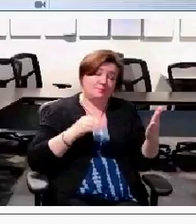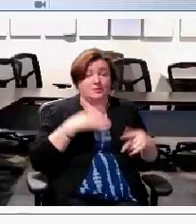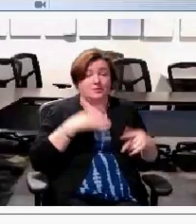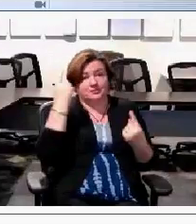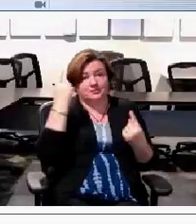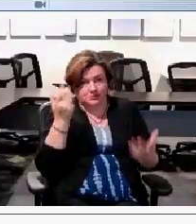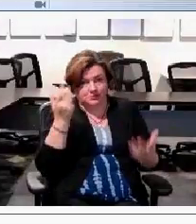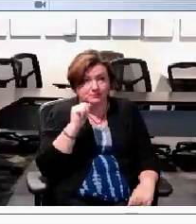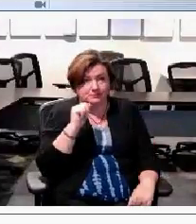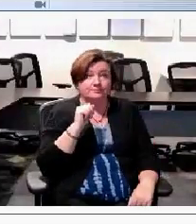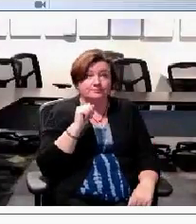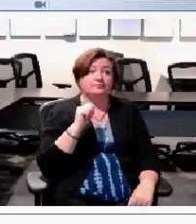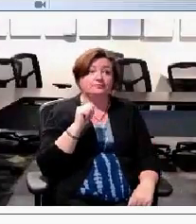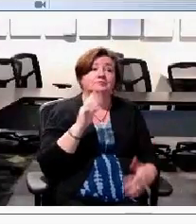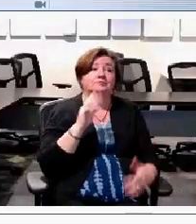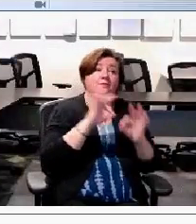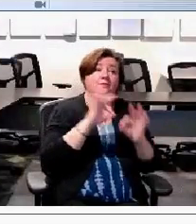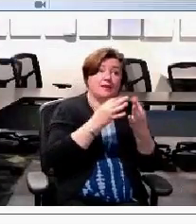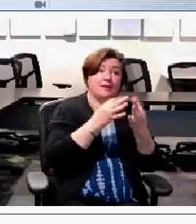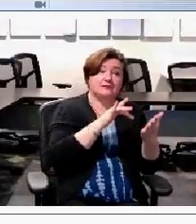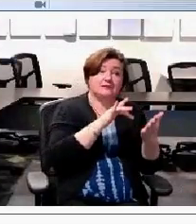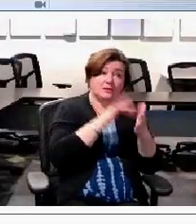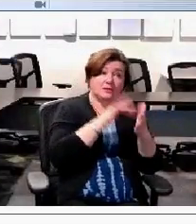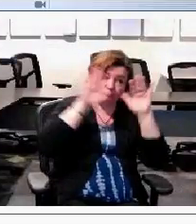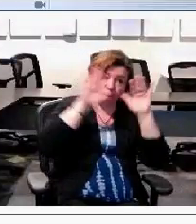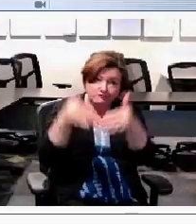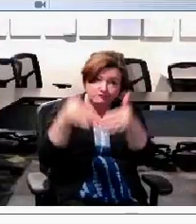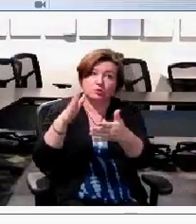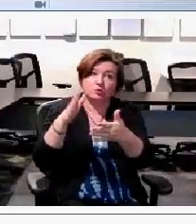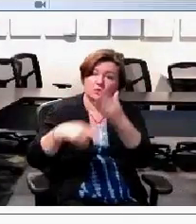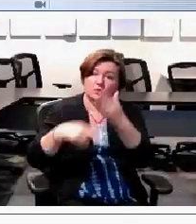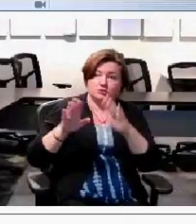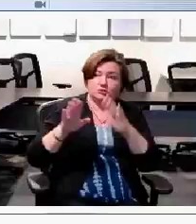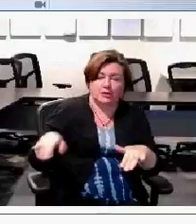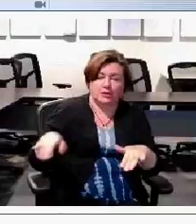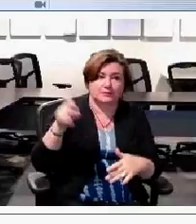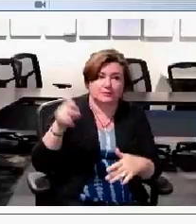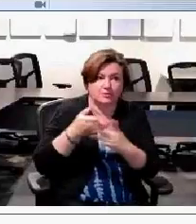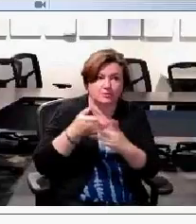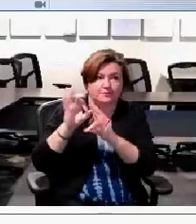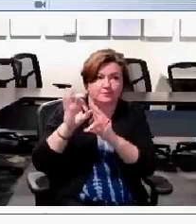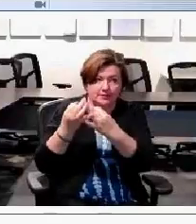we talked a little bit about family-centered child-focused programming. I think without this,